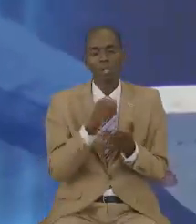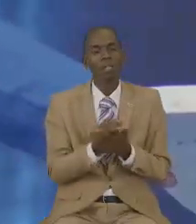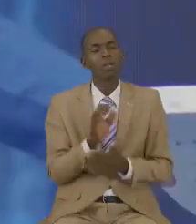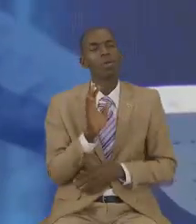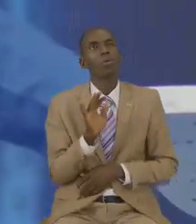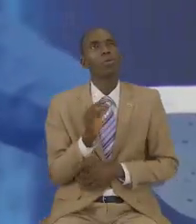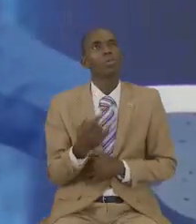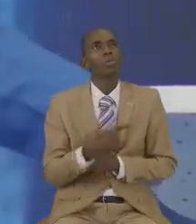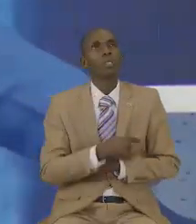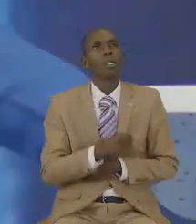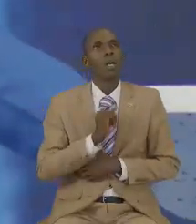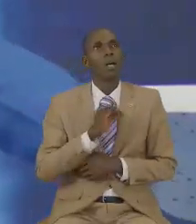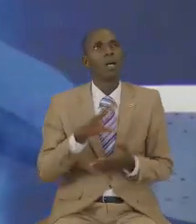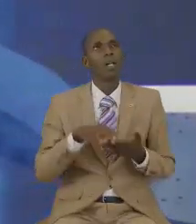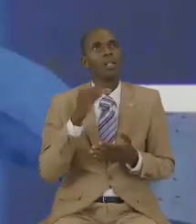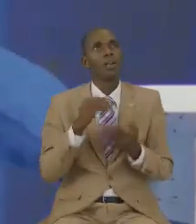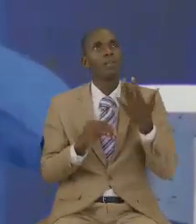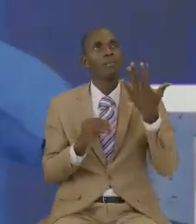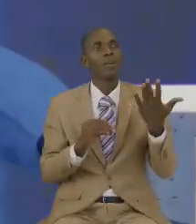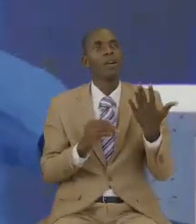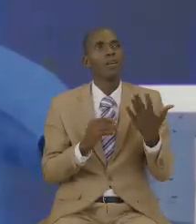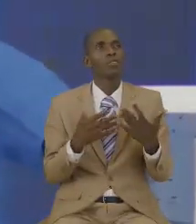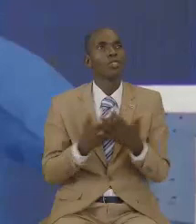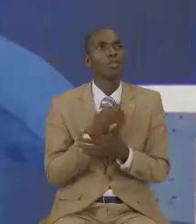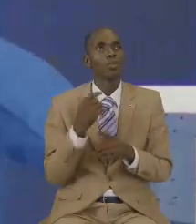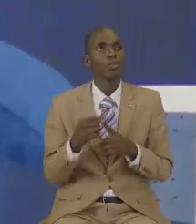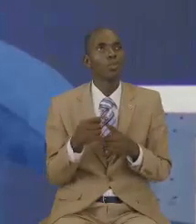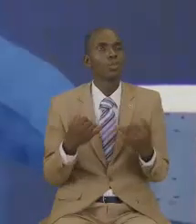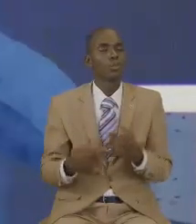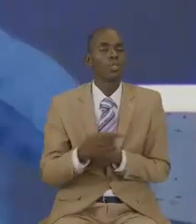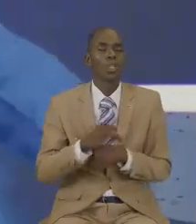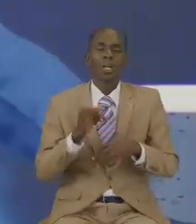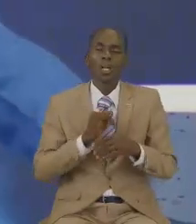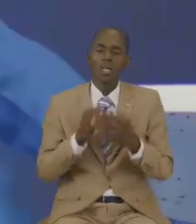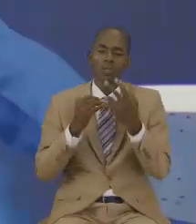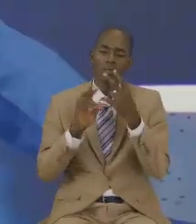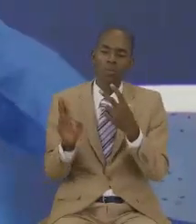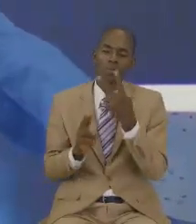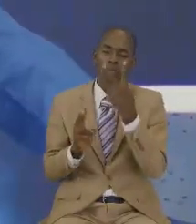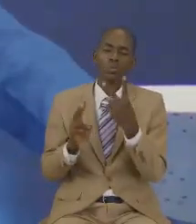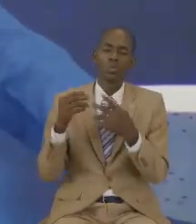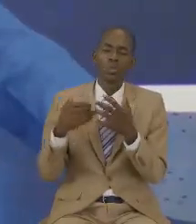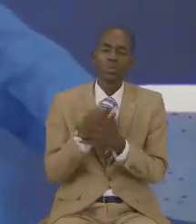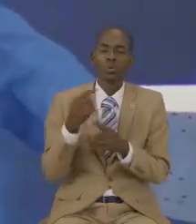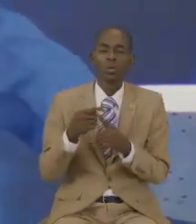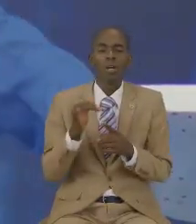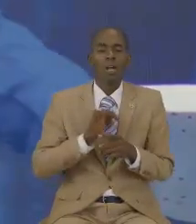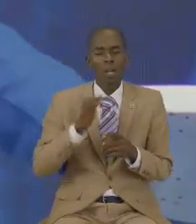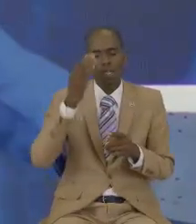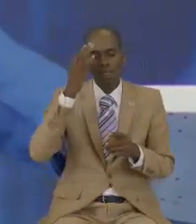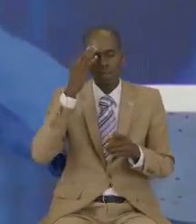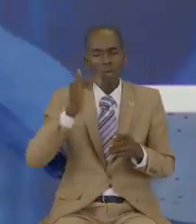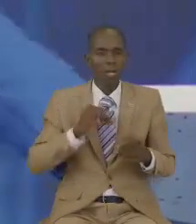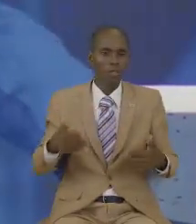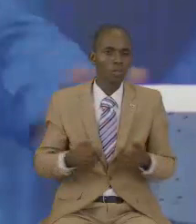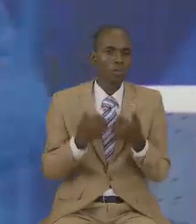I used 2 new words today. I confronted something I never knew I could overcome.